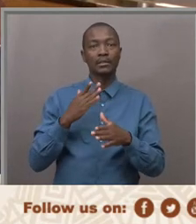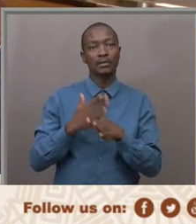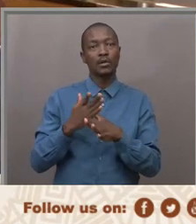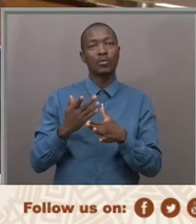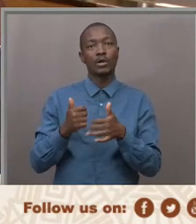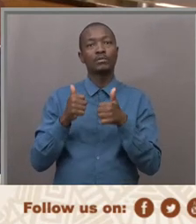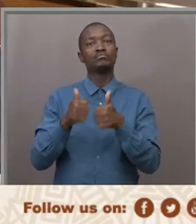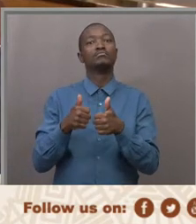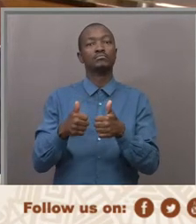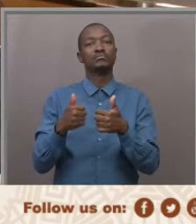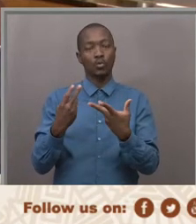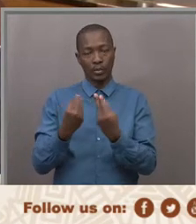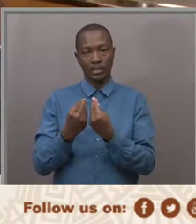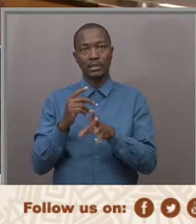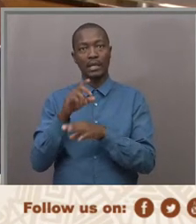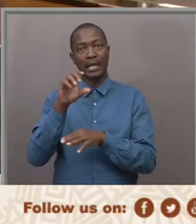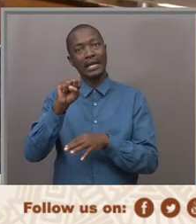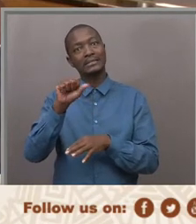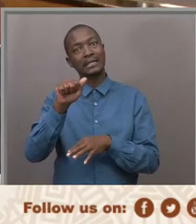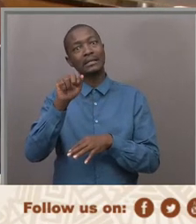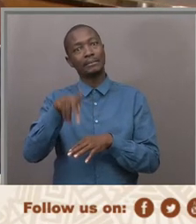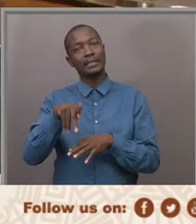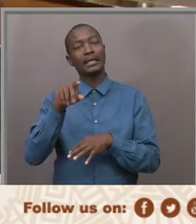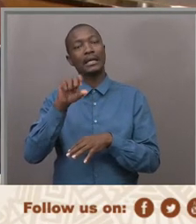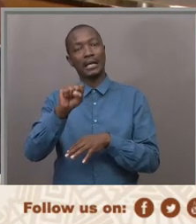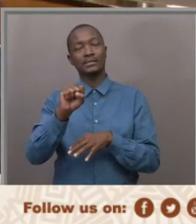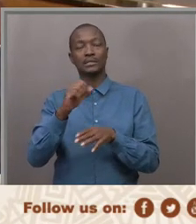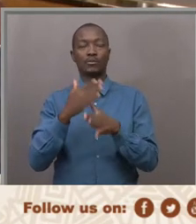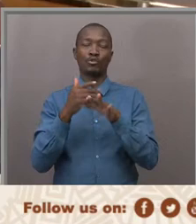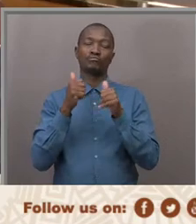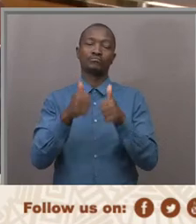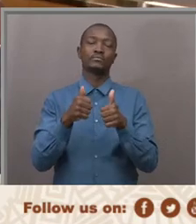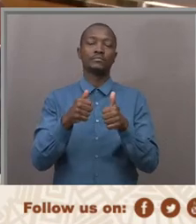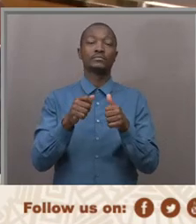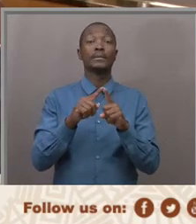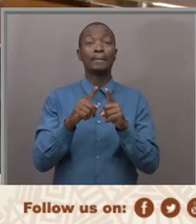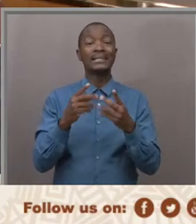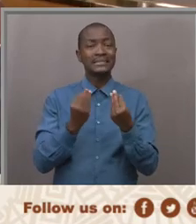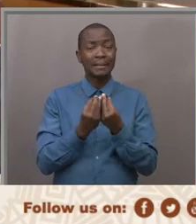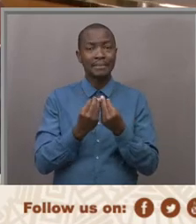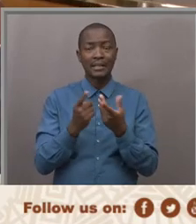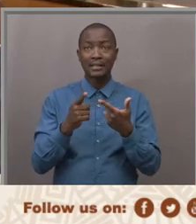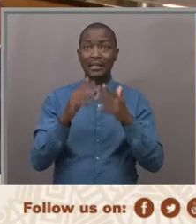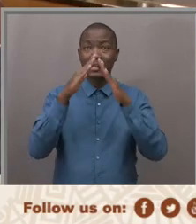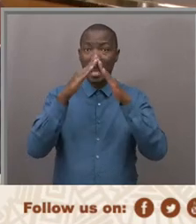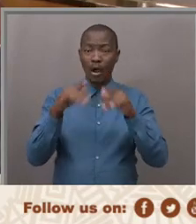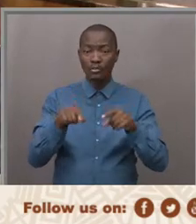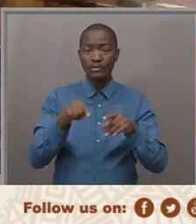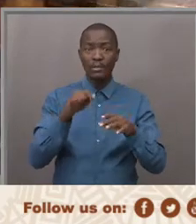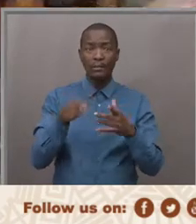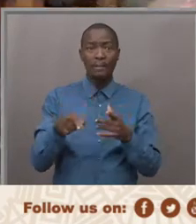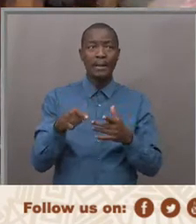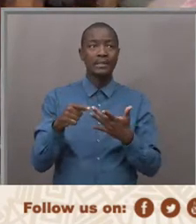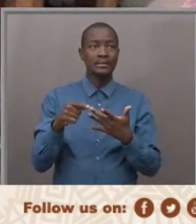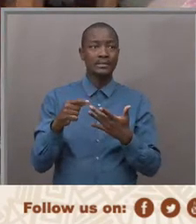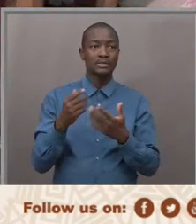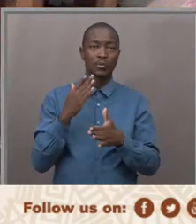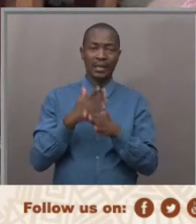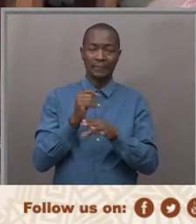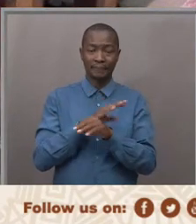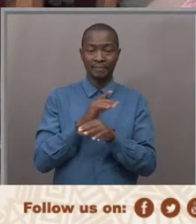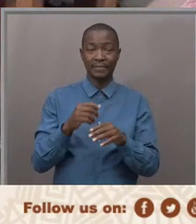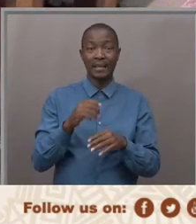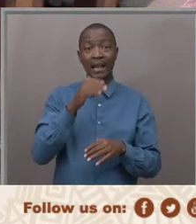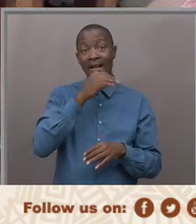African Police Service. But there is something this house must deal with. Alcohol is contributing to most of the